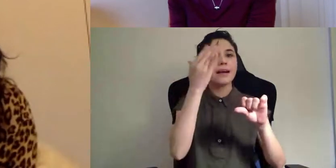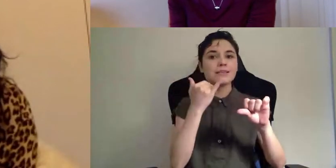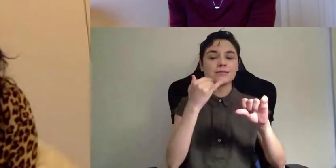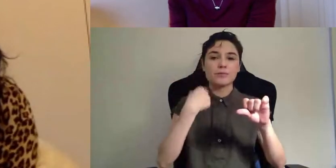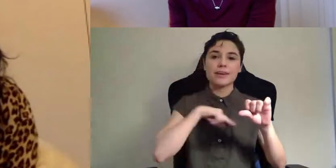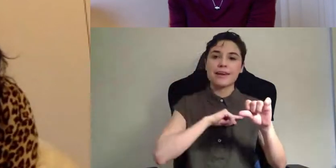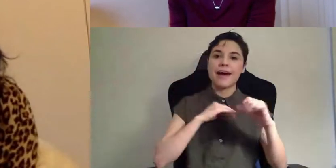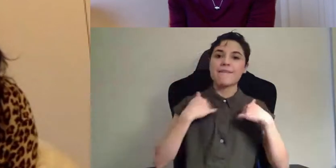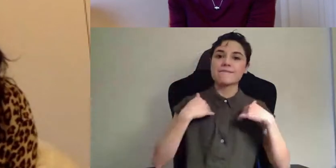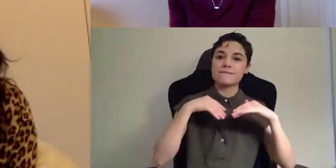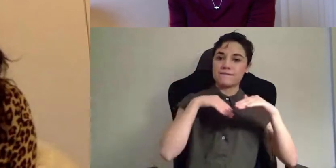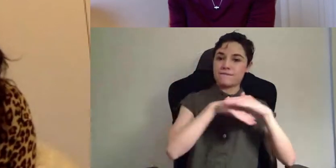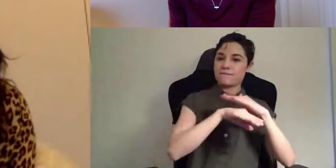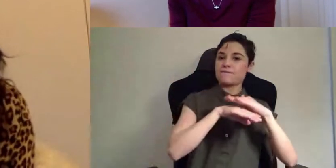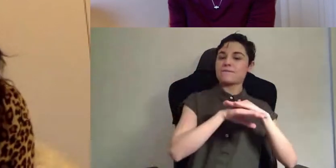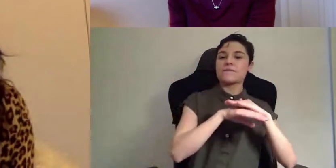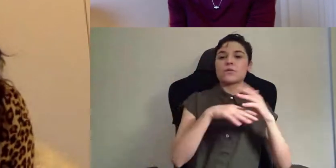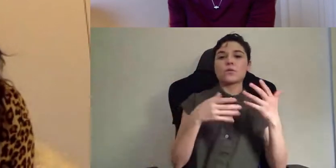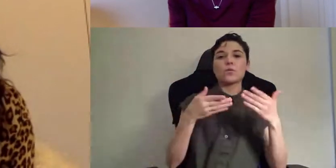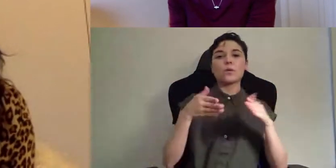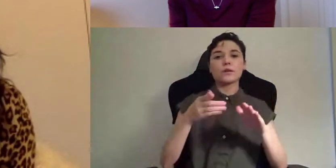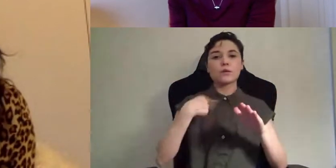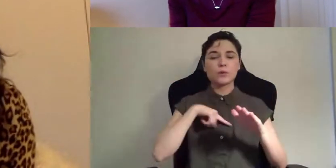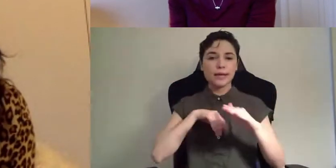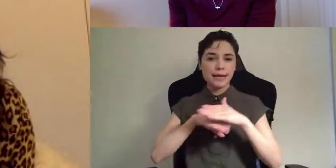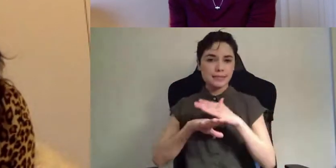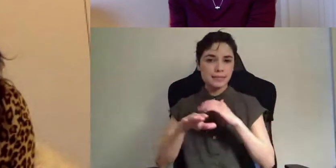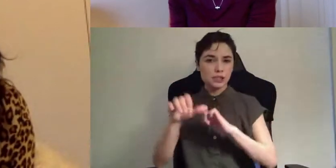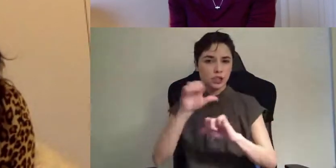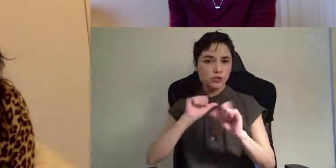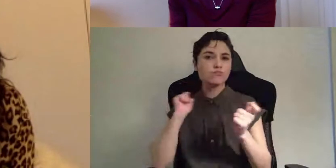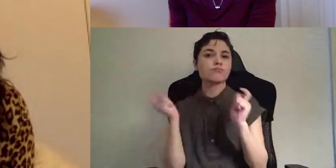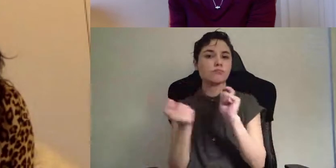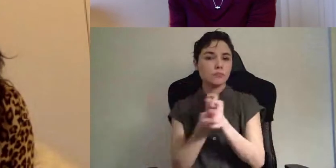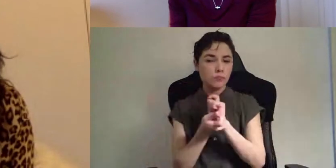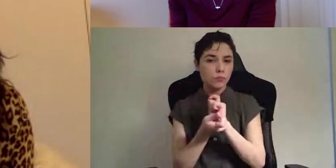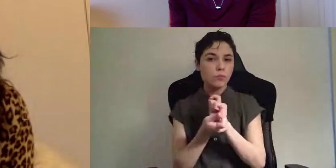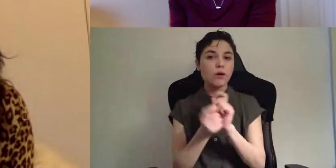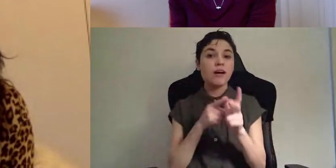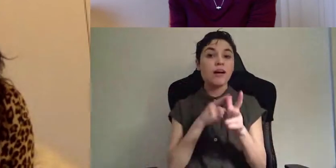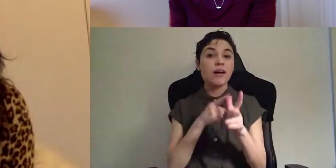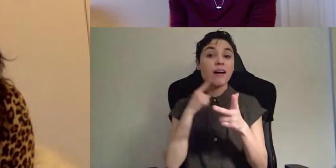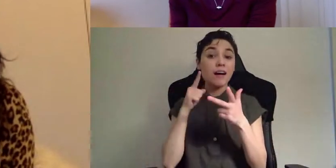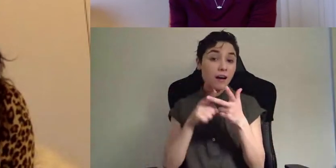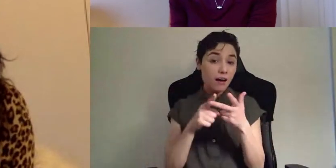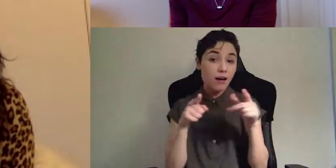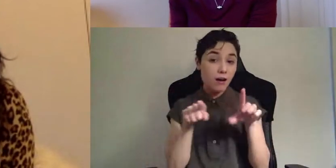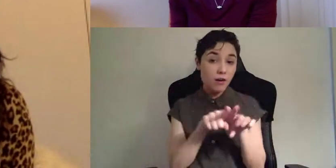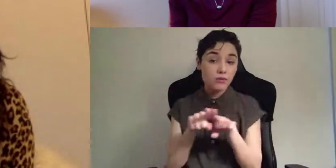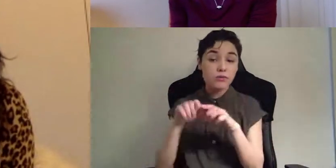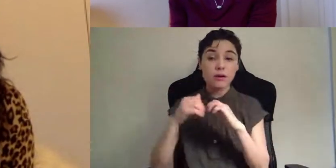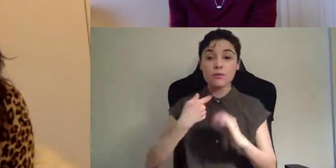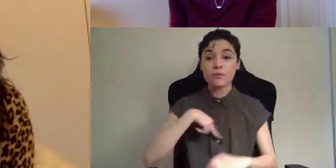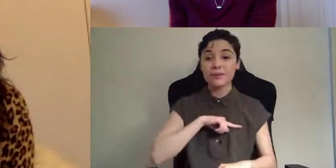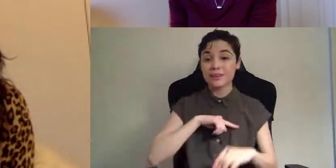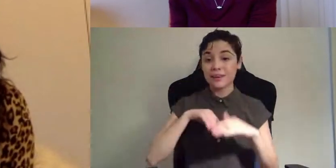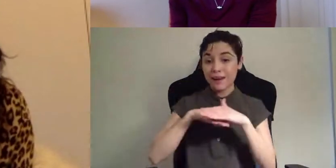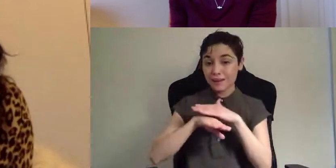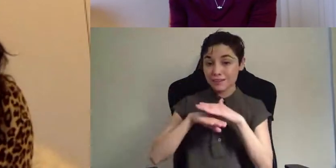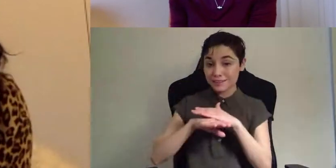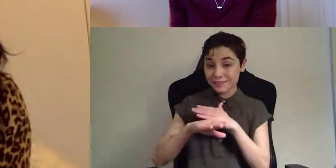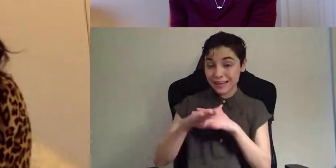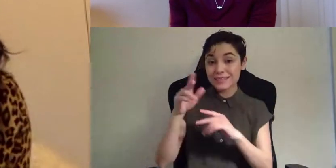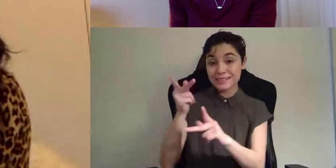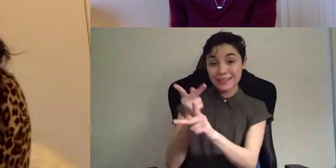we access each other. Also the ways that we access care too. So, you know, if someone is living in,